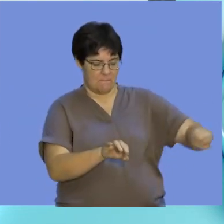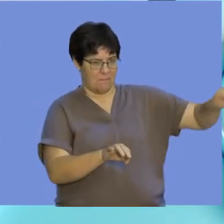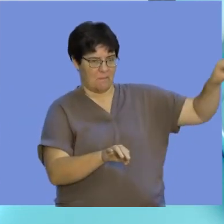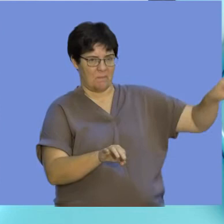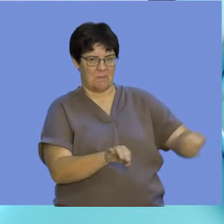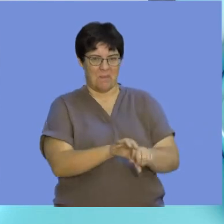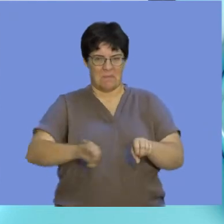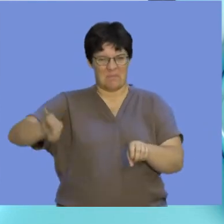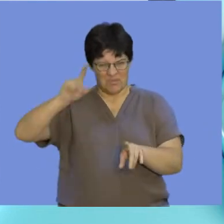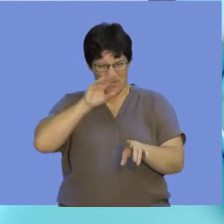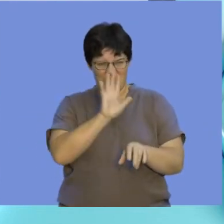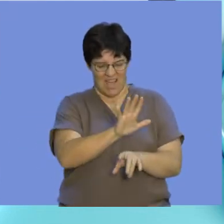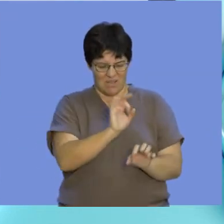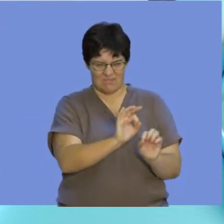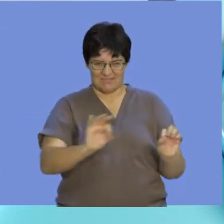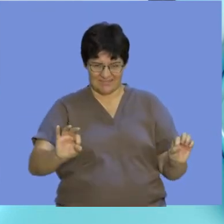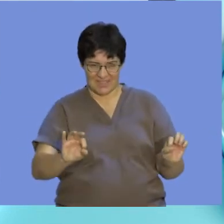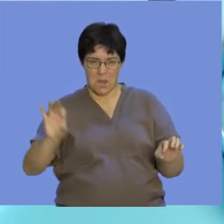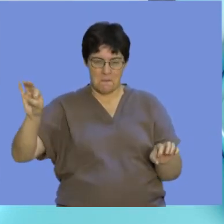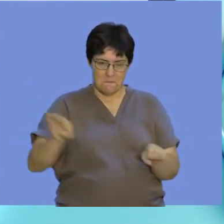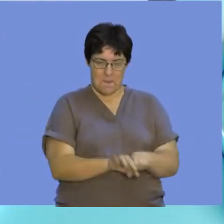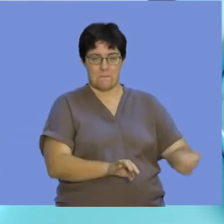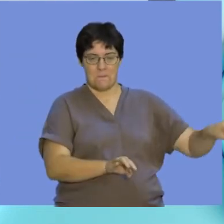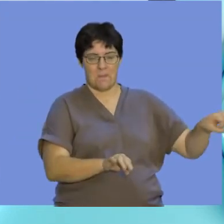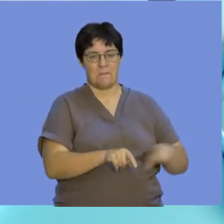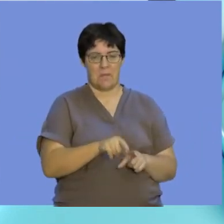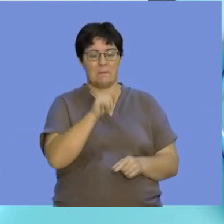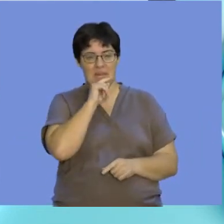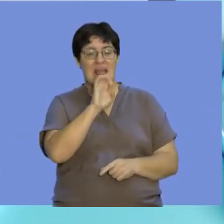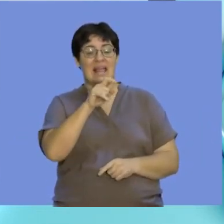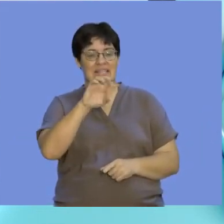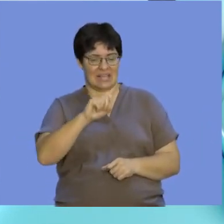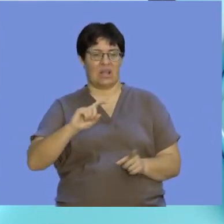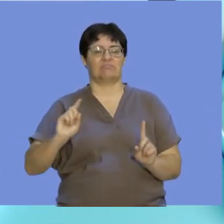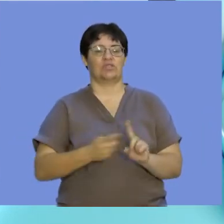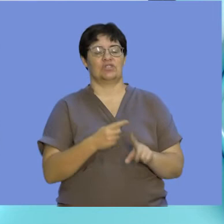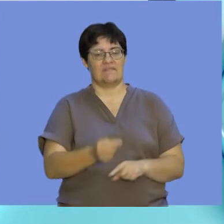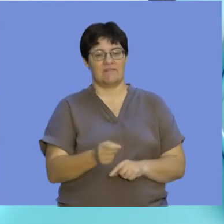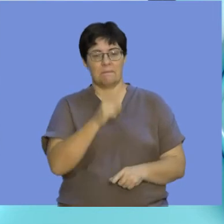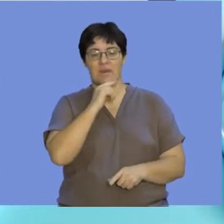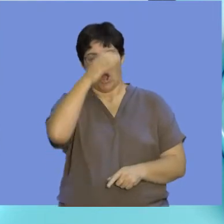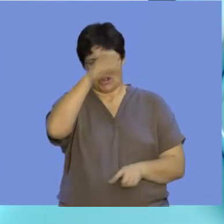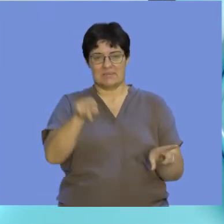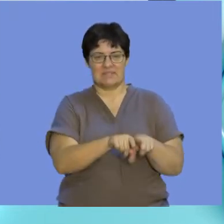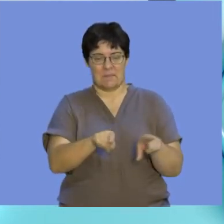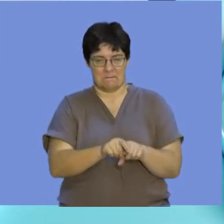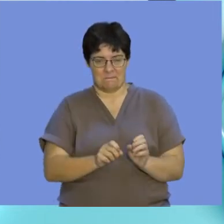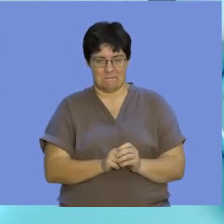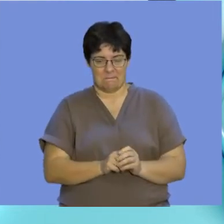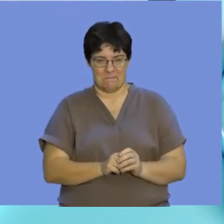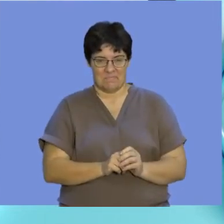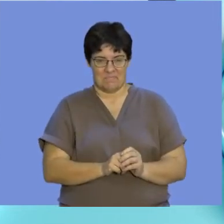Okay? Those are close to elastic collisions. It's this concept that because